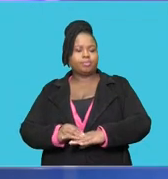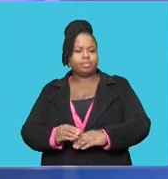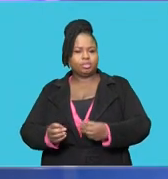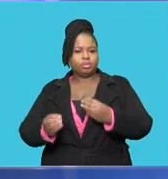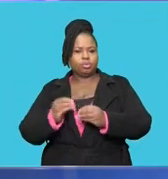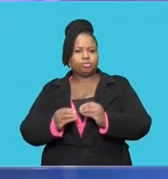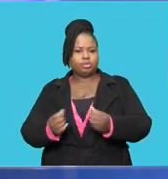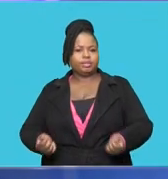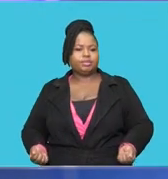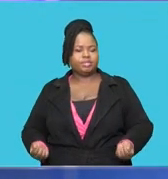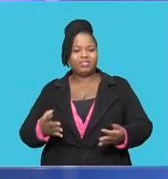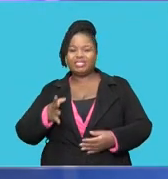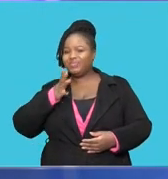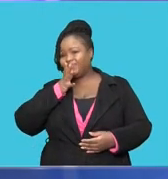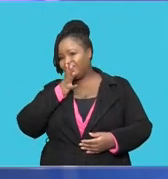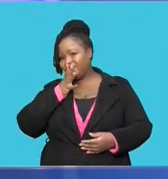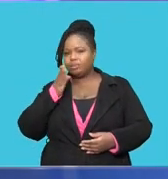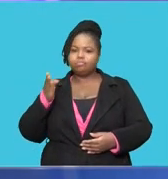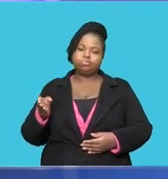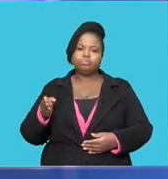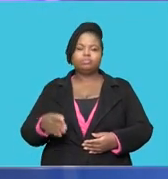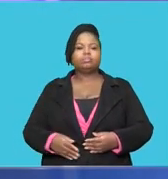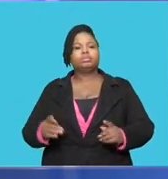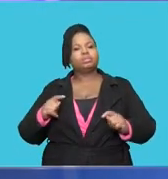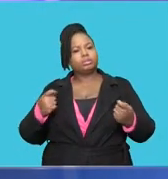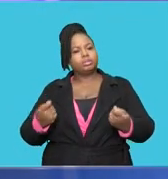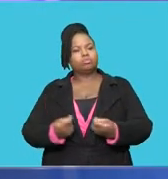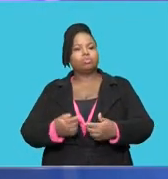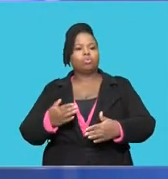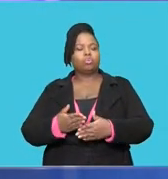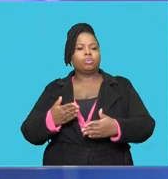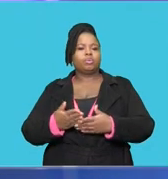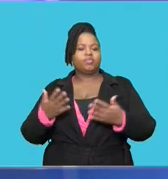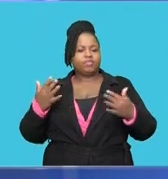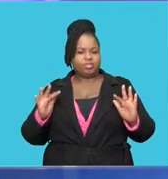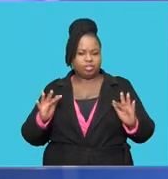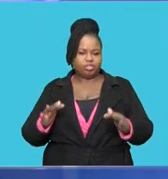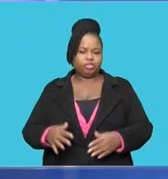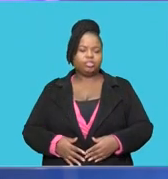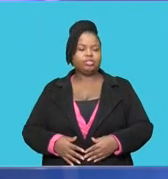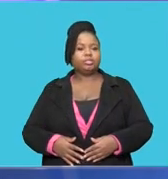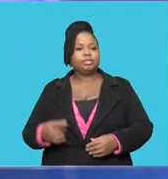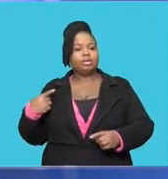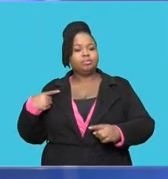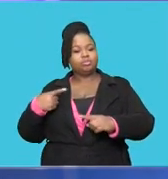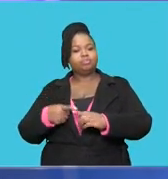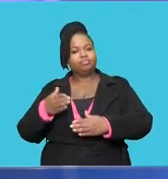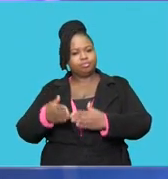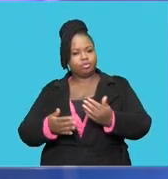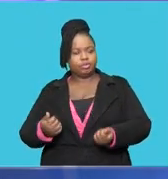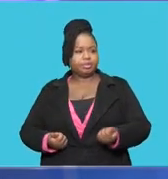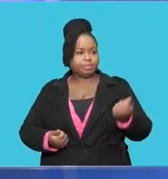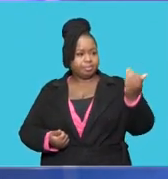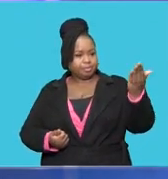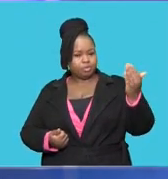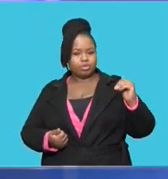correctional system. The team did its work up to a point where we submitted to the